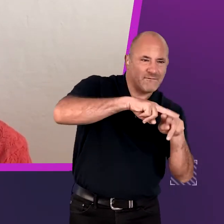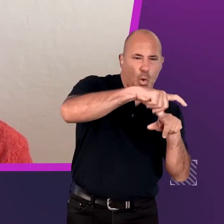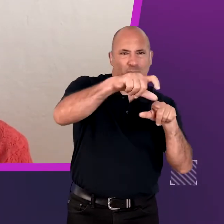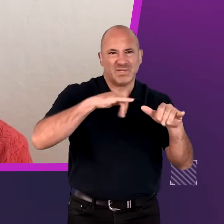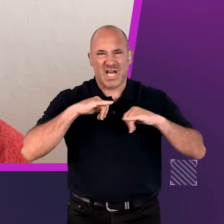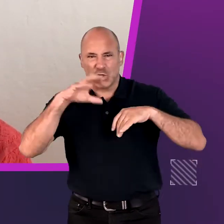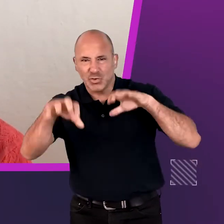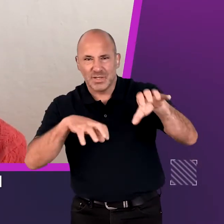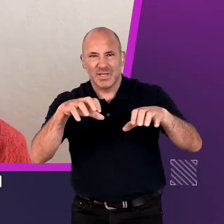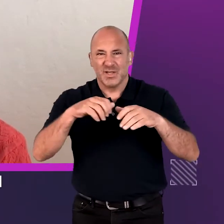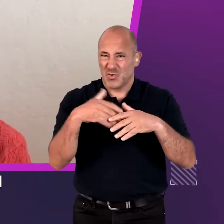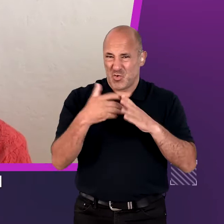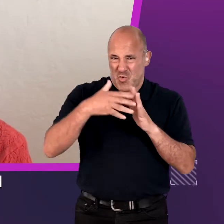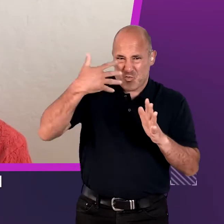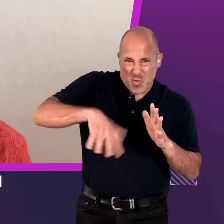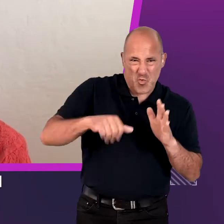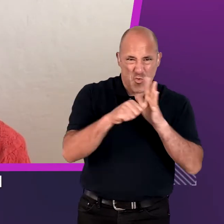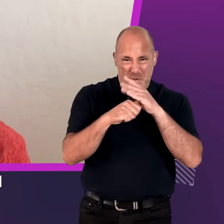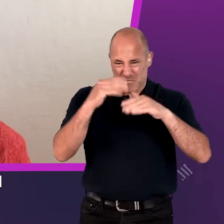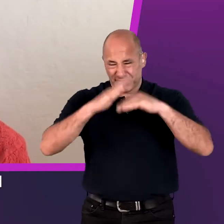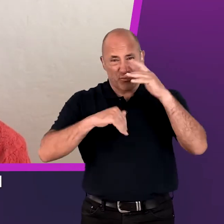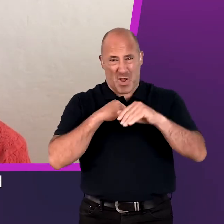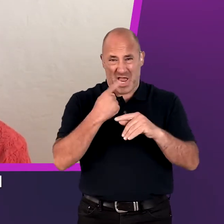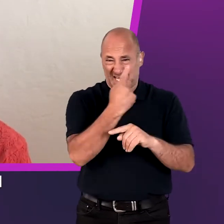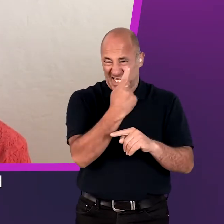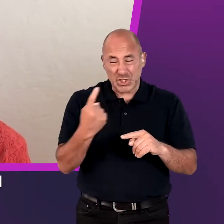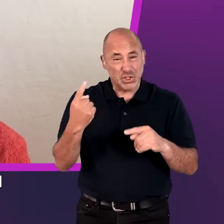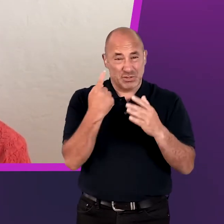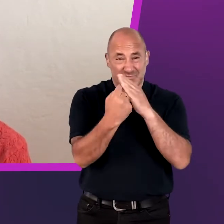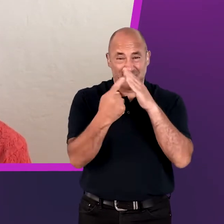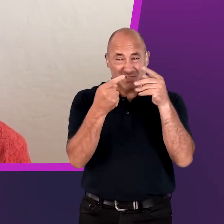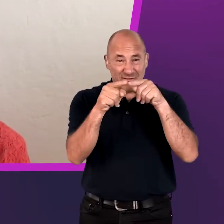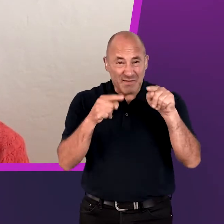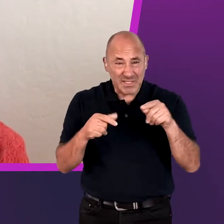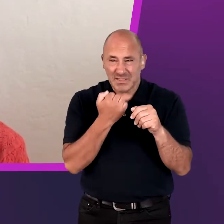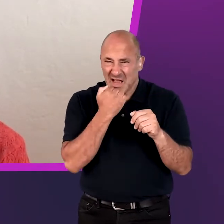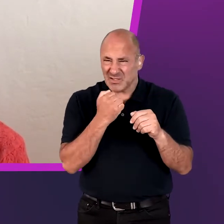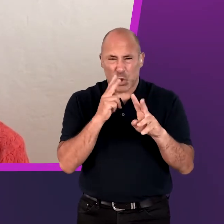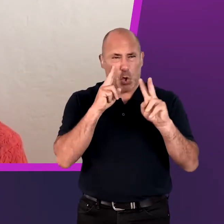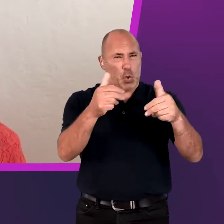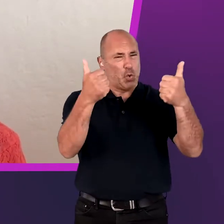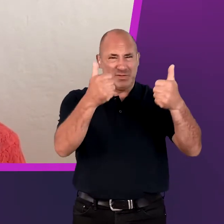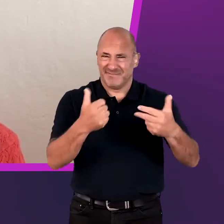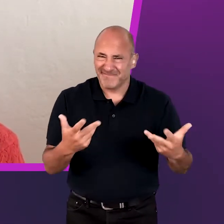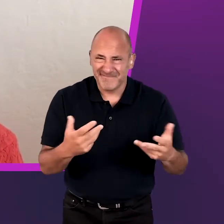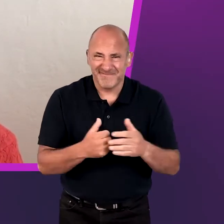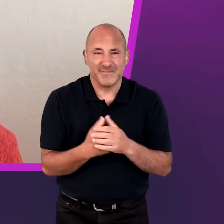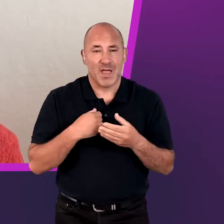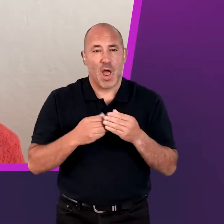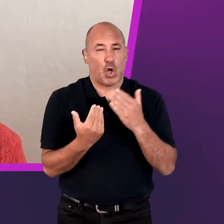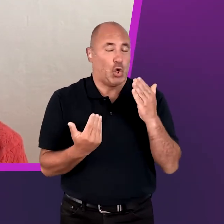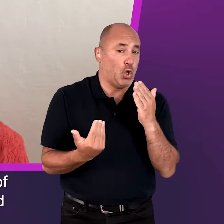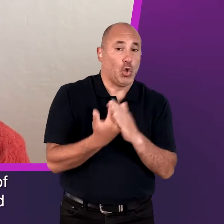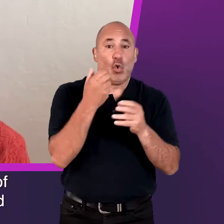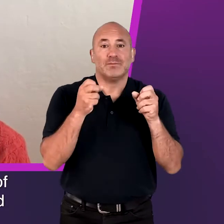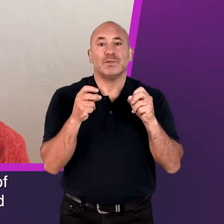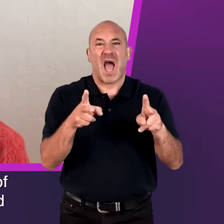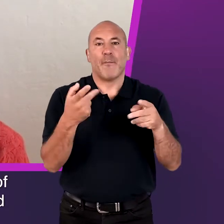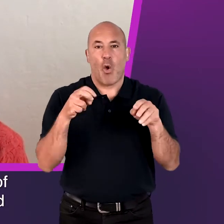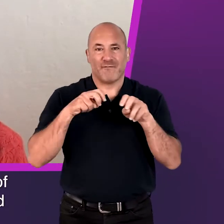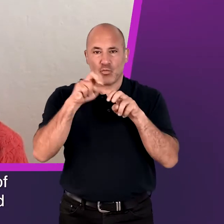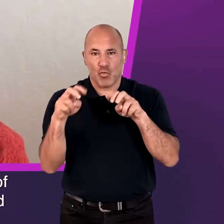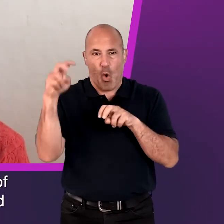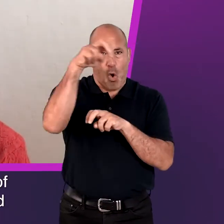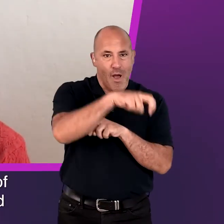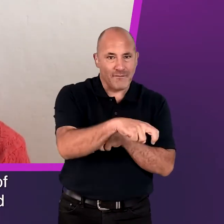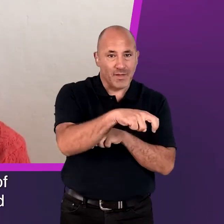at stations. This can be expensive and difficult to build as they are unique for each place and they don't always look great. We've developed a new